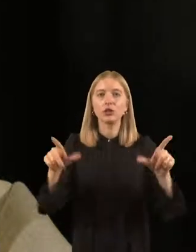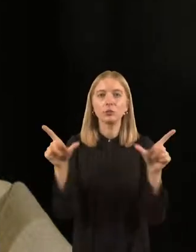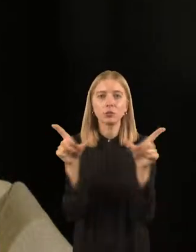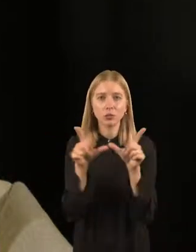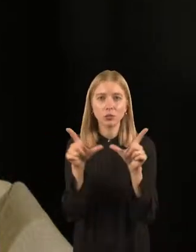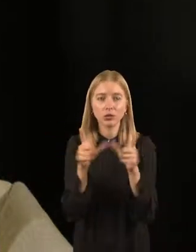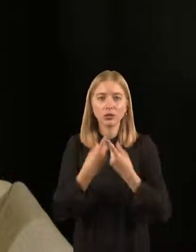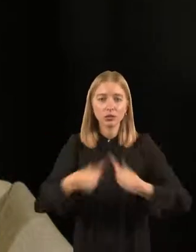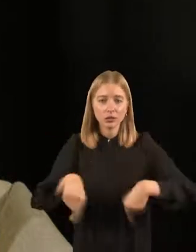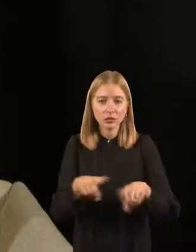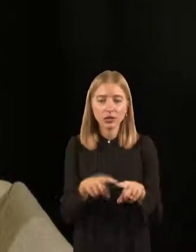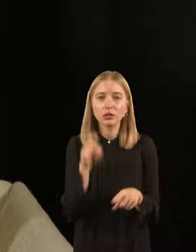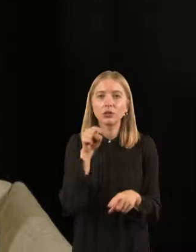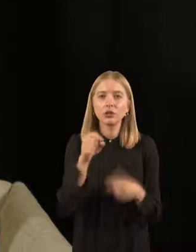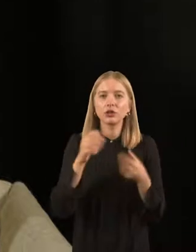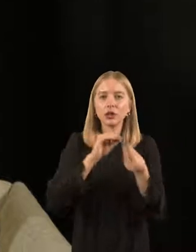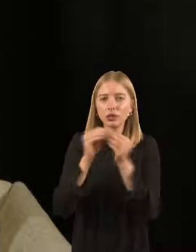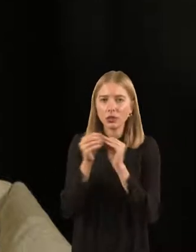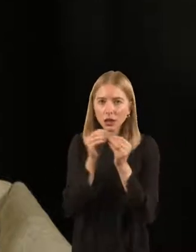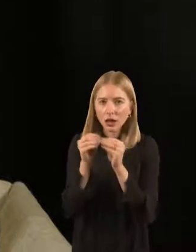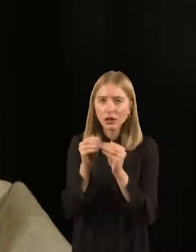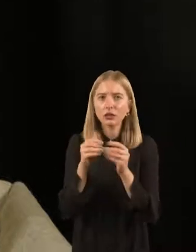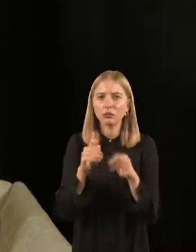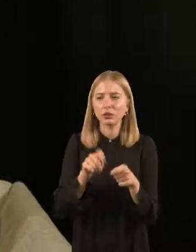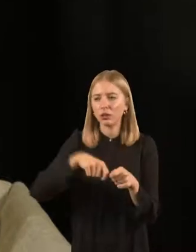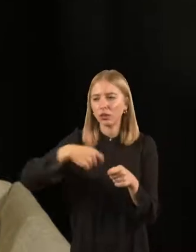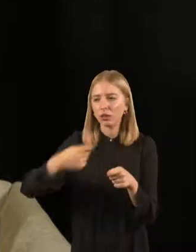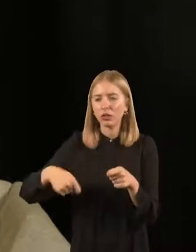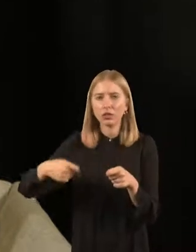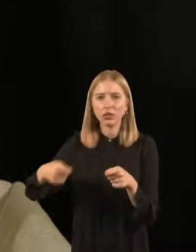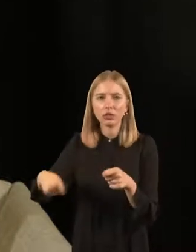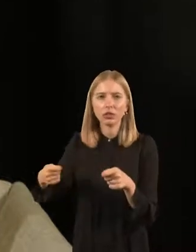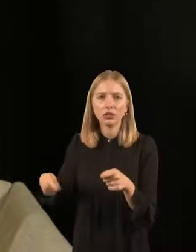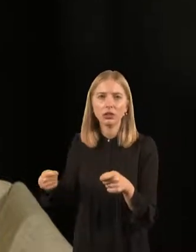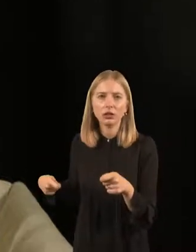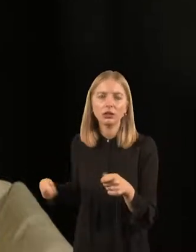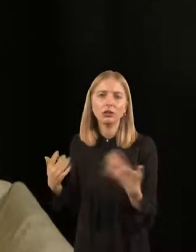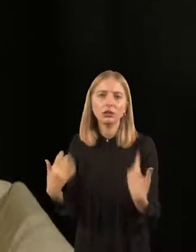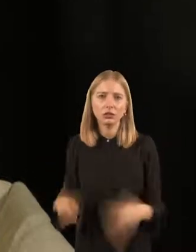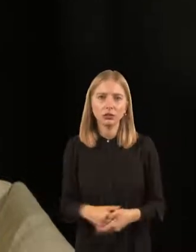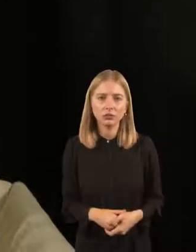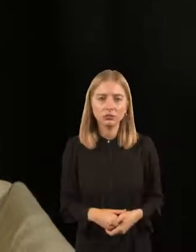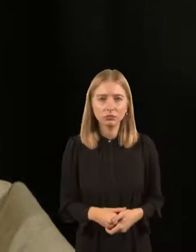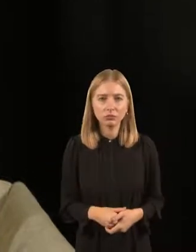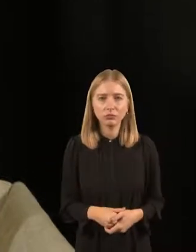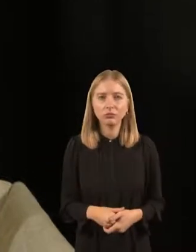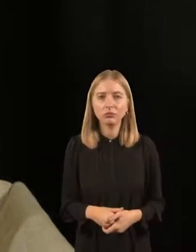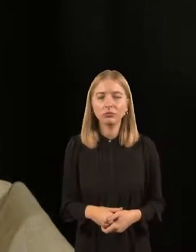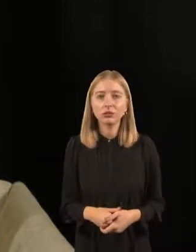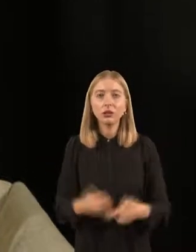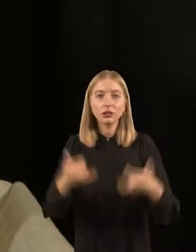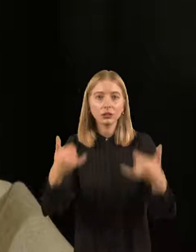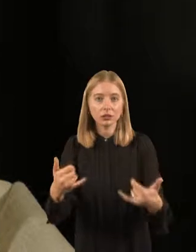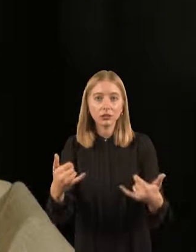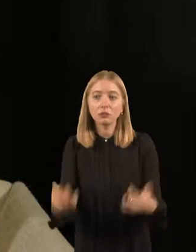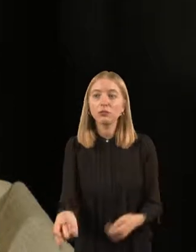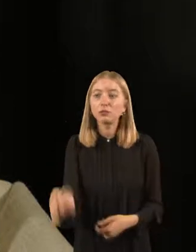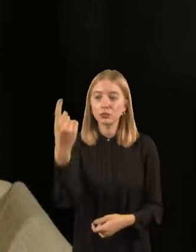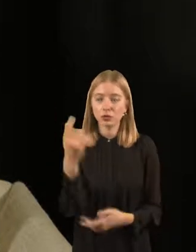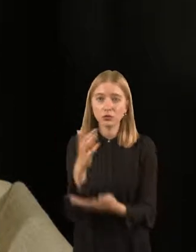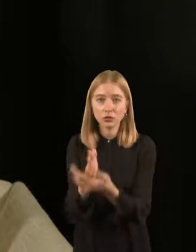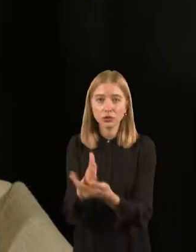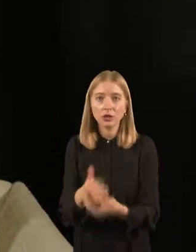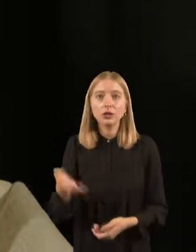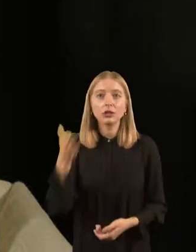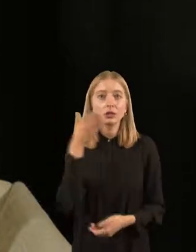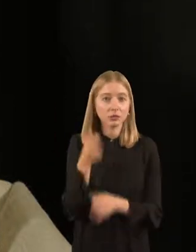is agriculture. Well, negotiations regarding agriculture took a long